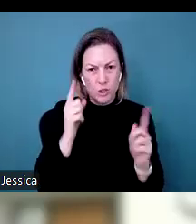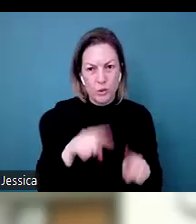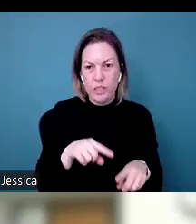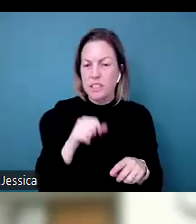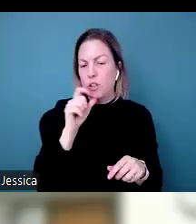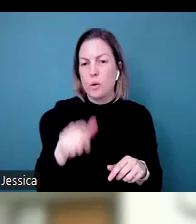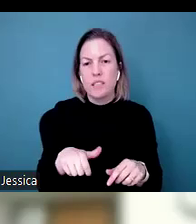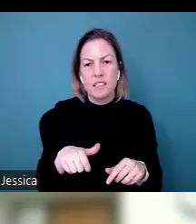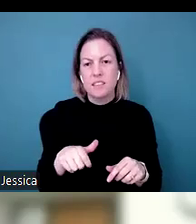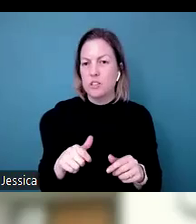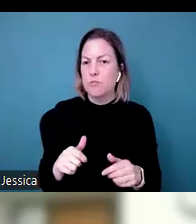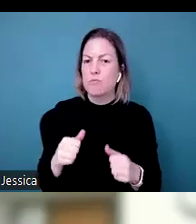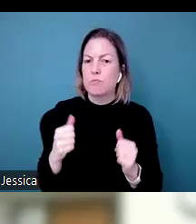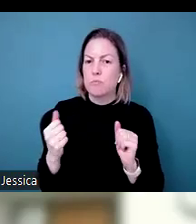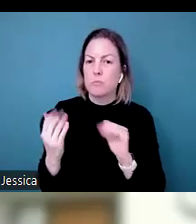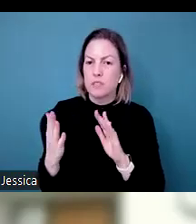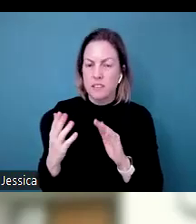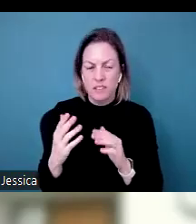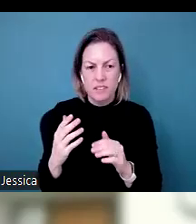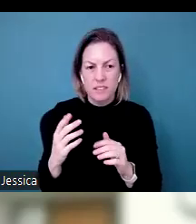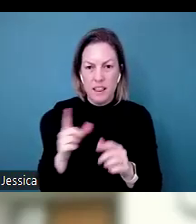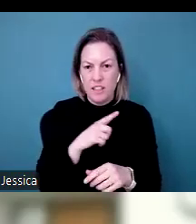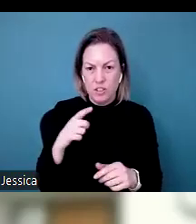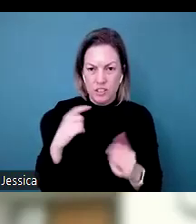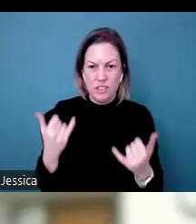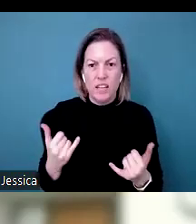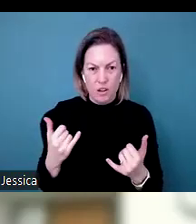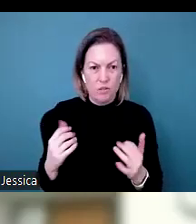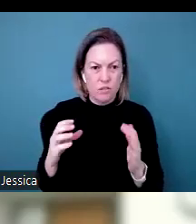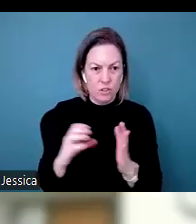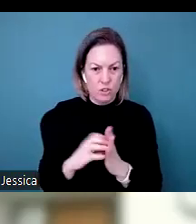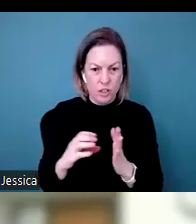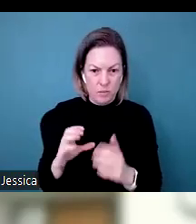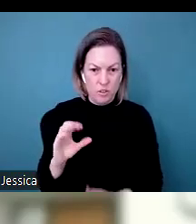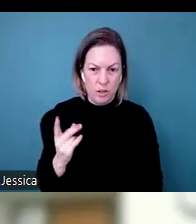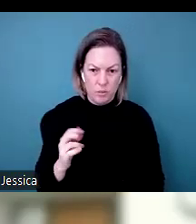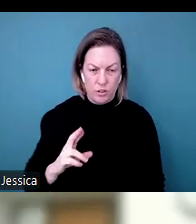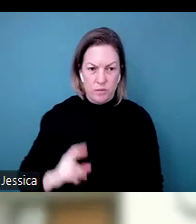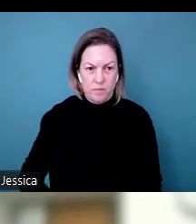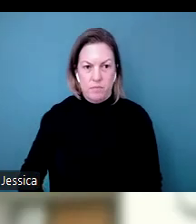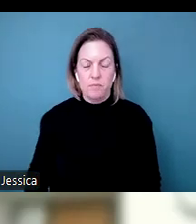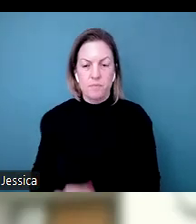presented before the legislature, and it is now chaptered. We can go to the next slide.